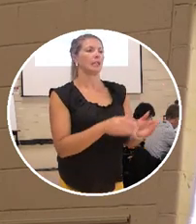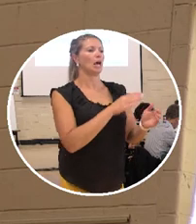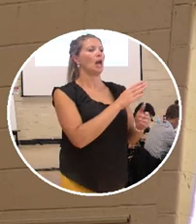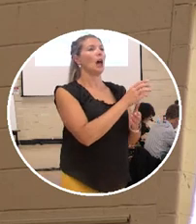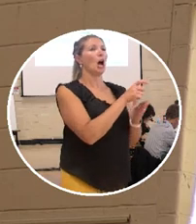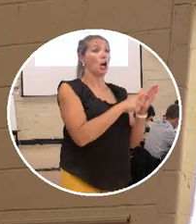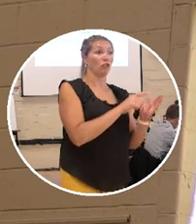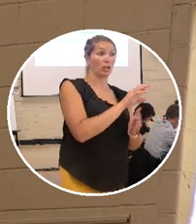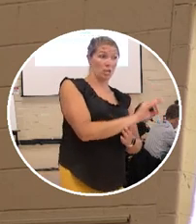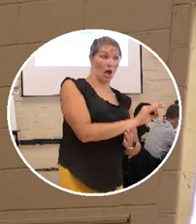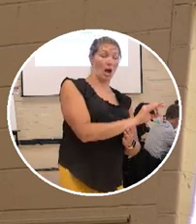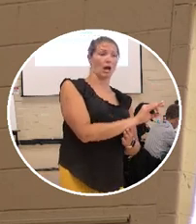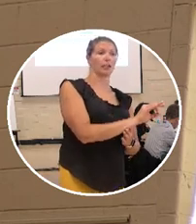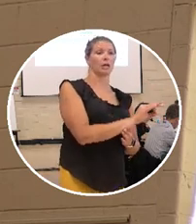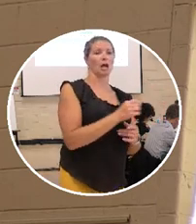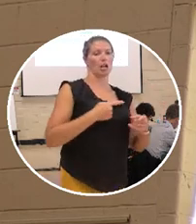interest.